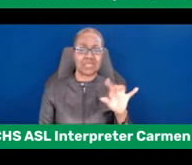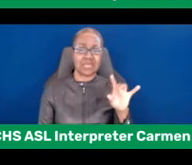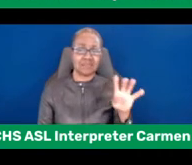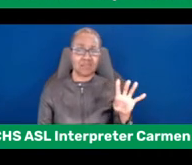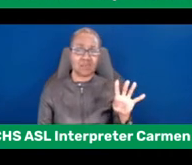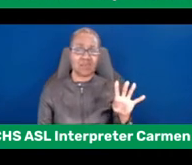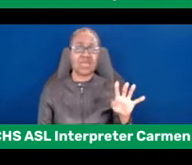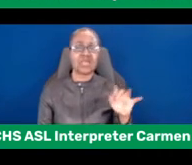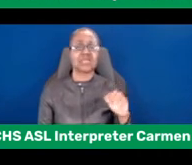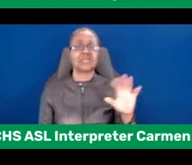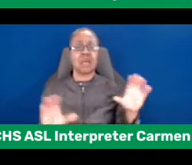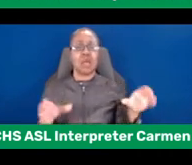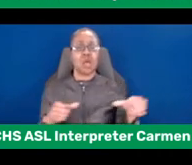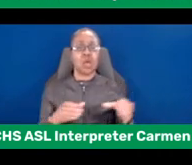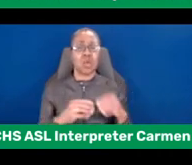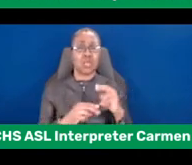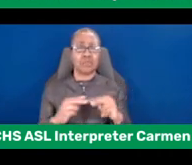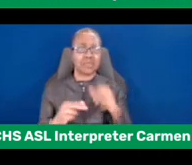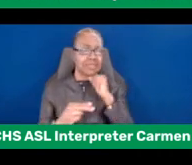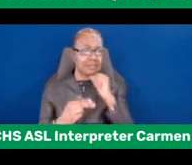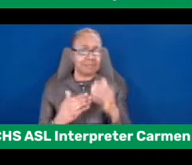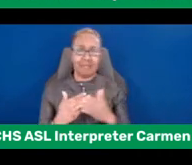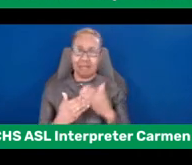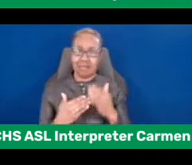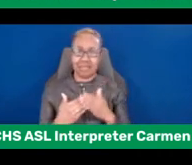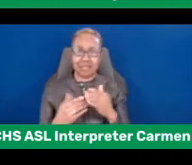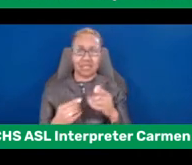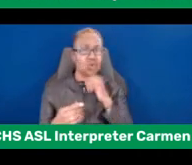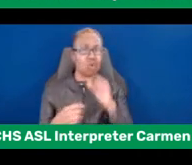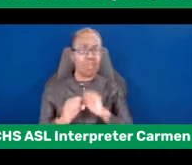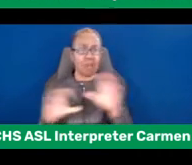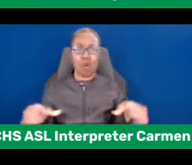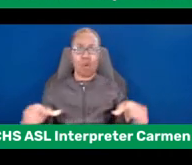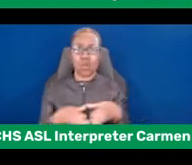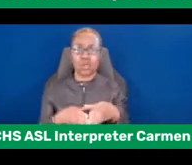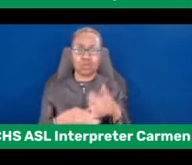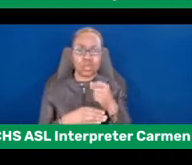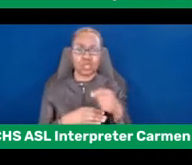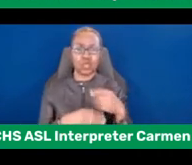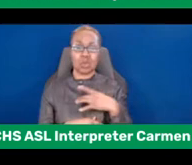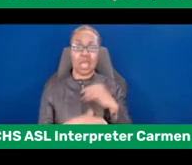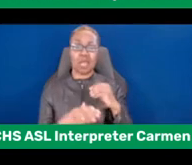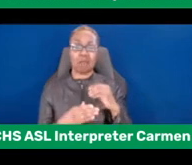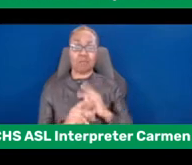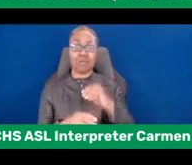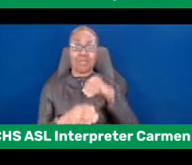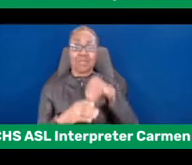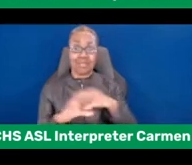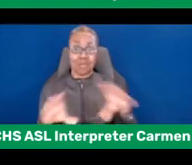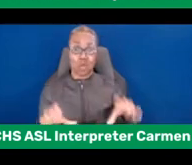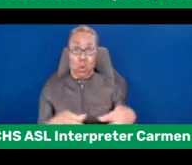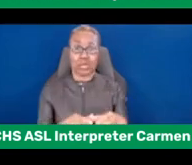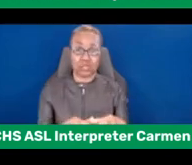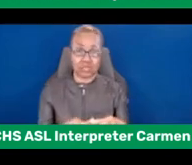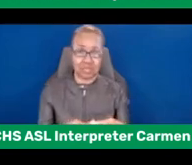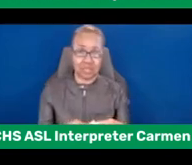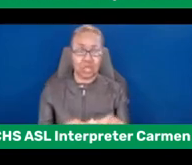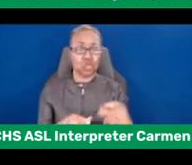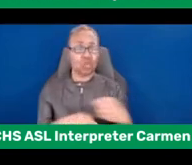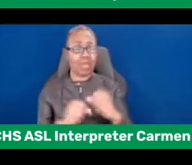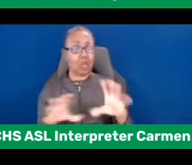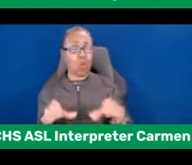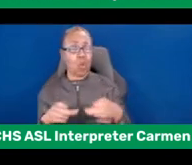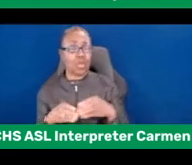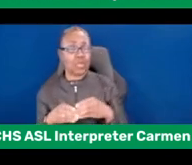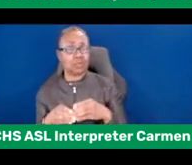coalition building is not easy. You don't make coalition because you like those in the coalition. You make